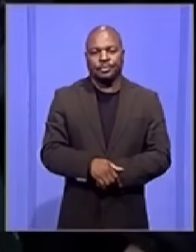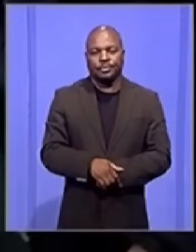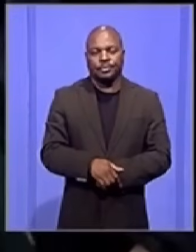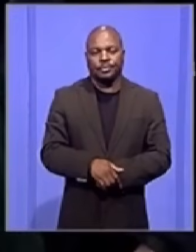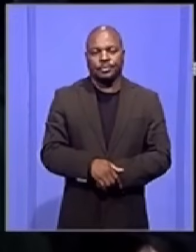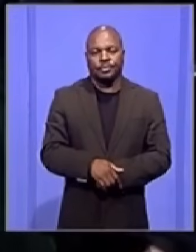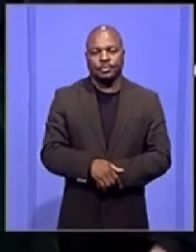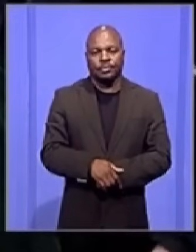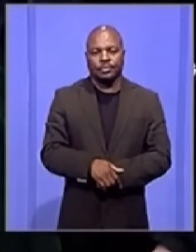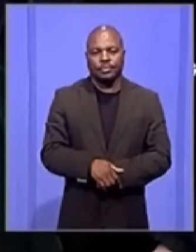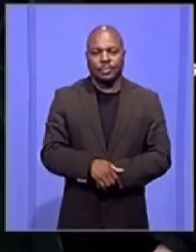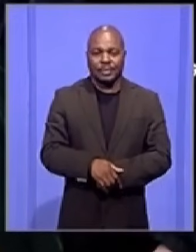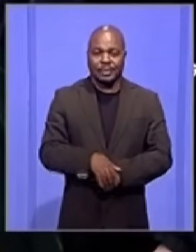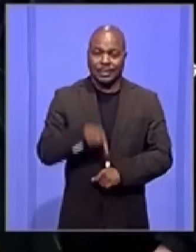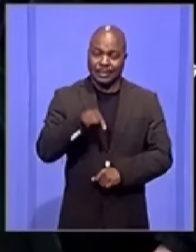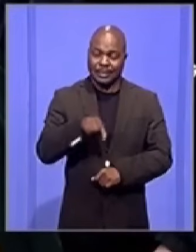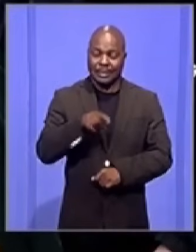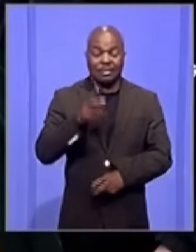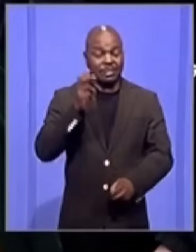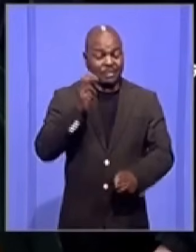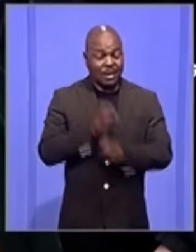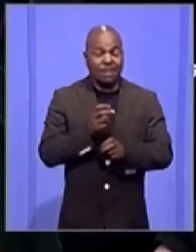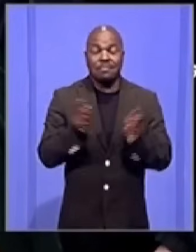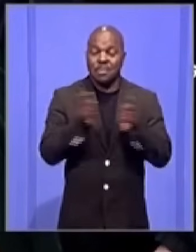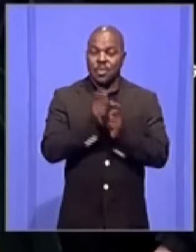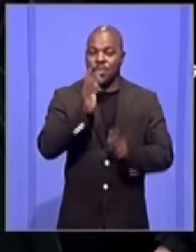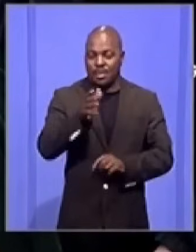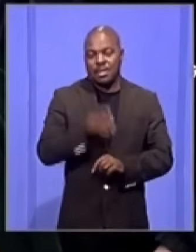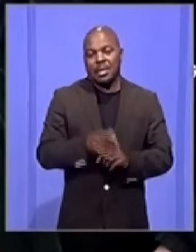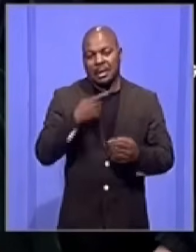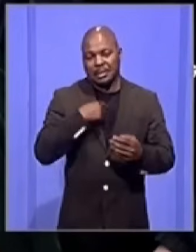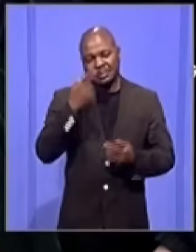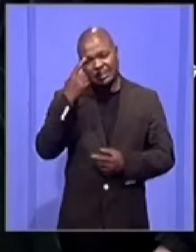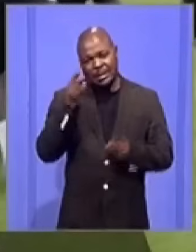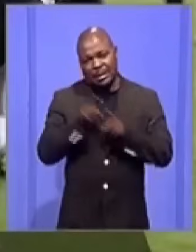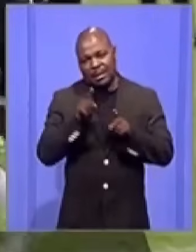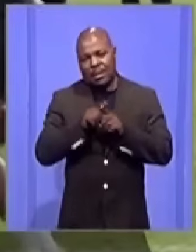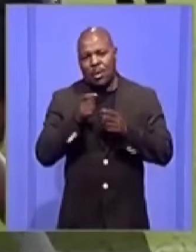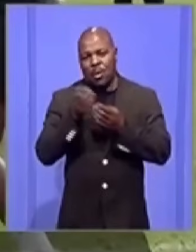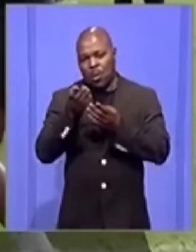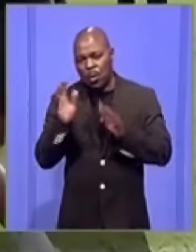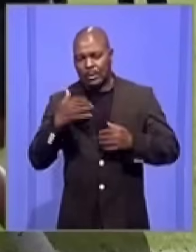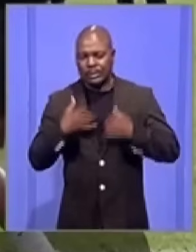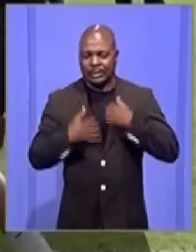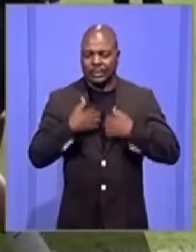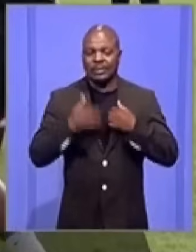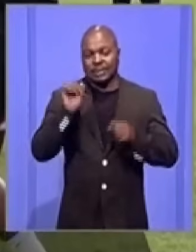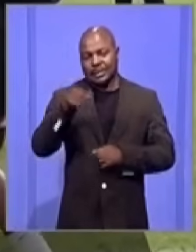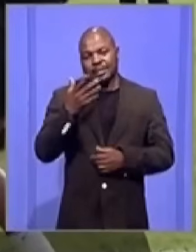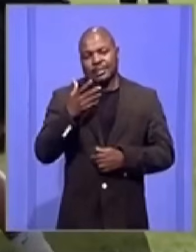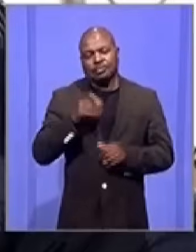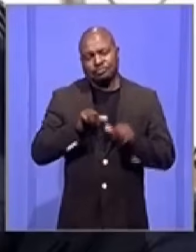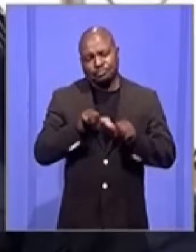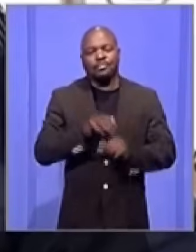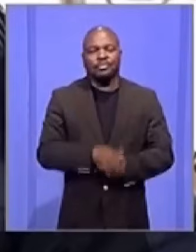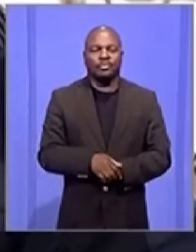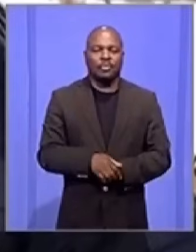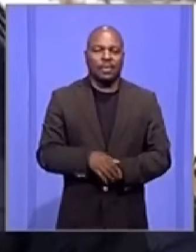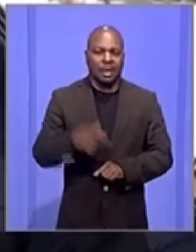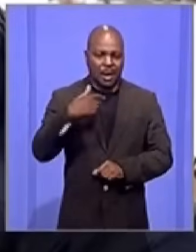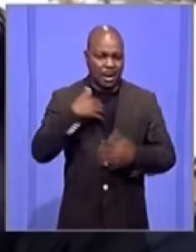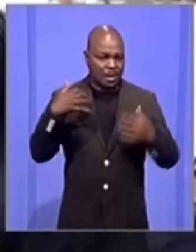I think it's going to be a very, very tight game, but I'm sure we didn't expose all our ambitions. Yeah, looking forward to it. I'm